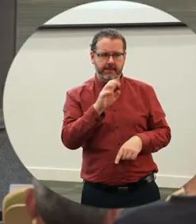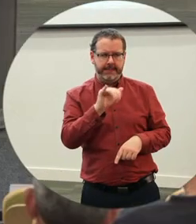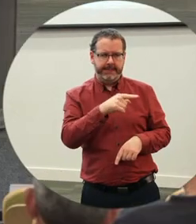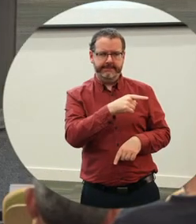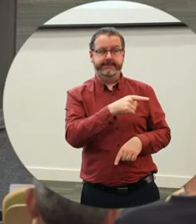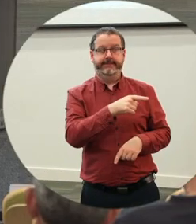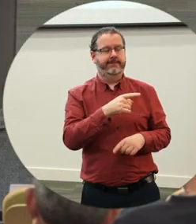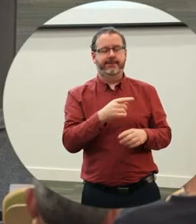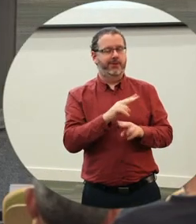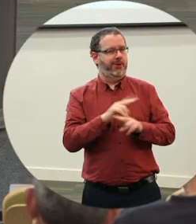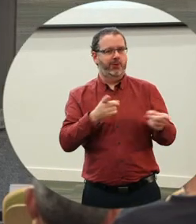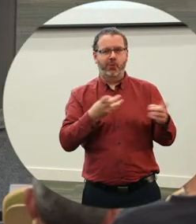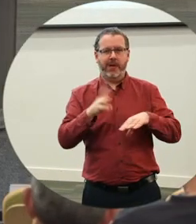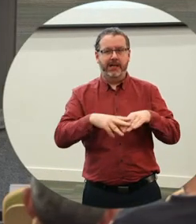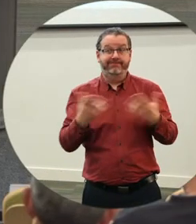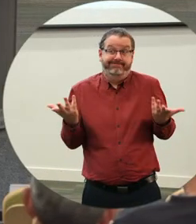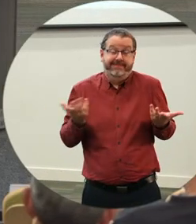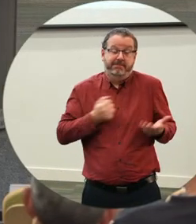one.